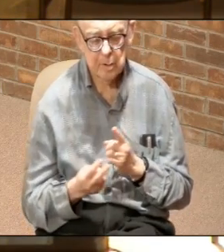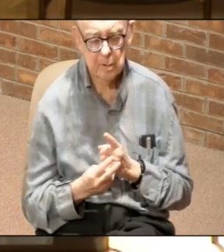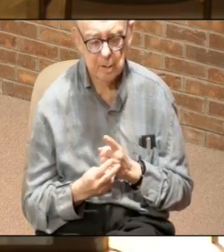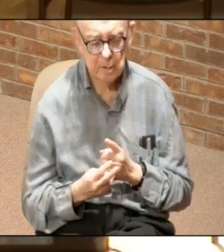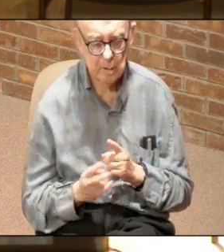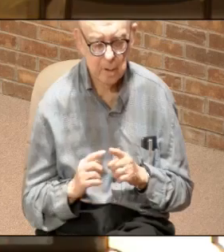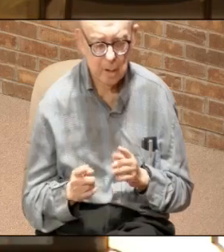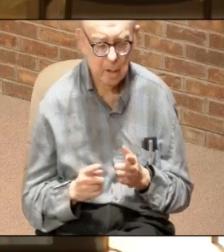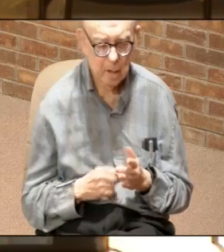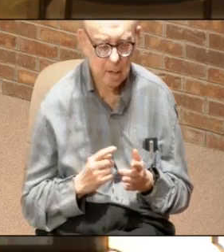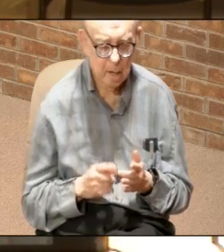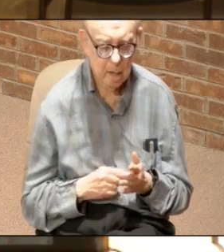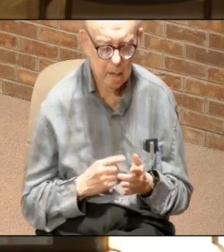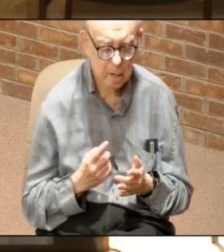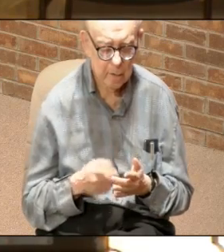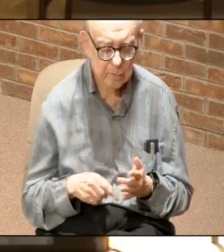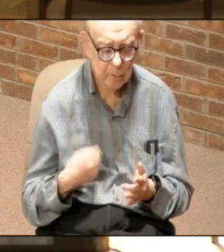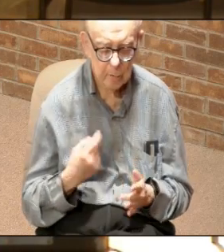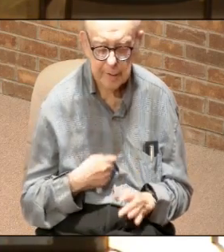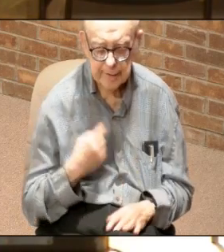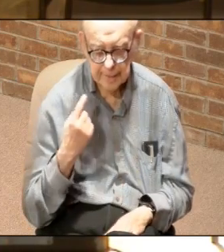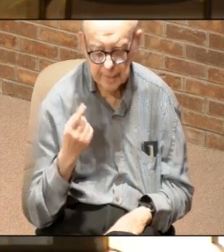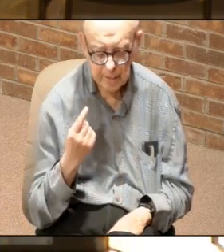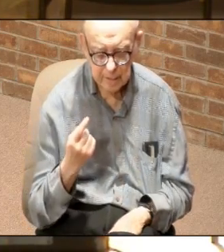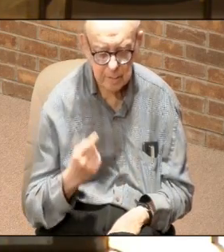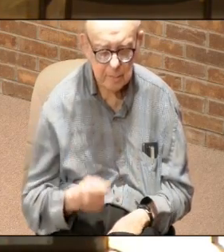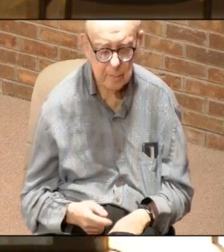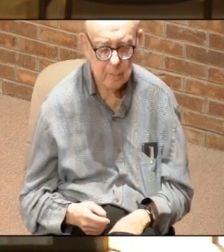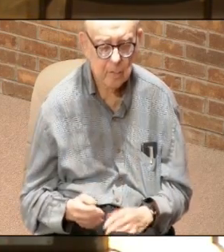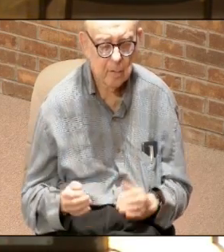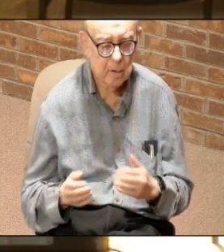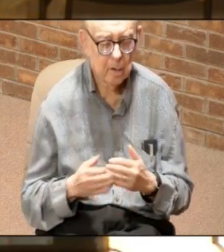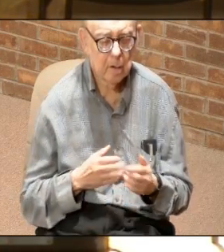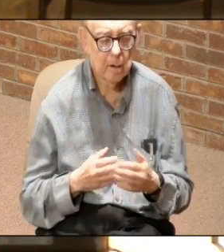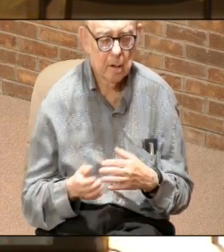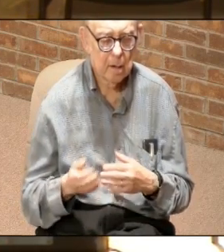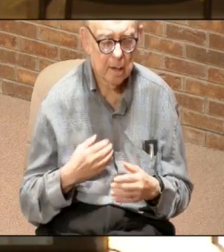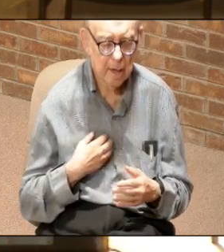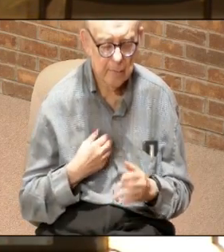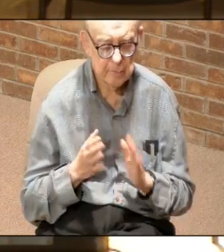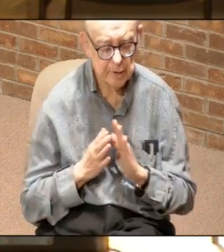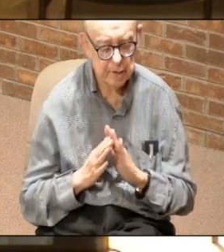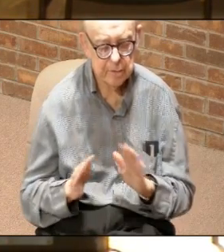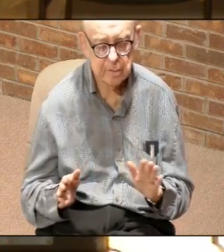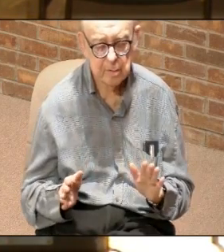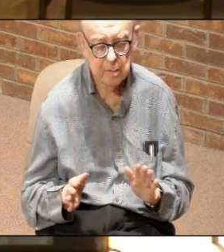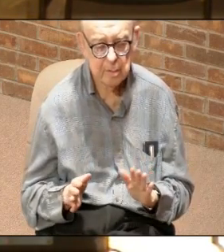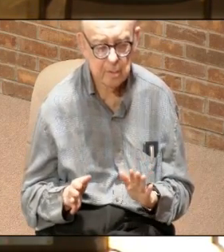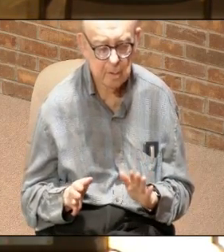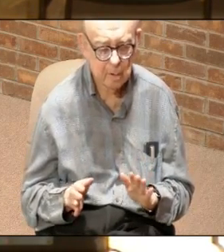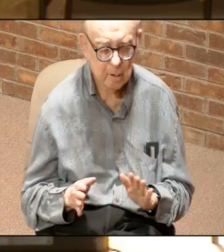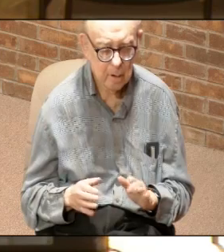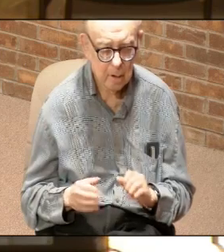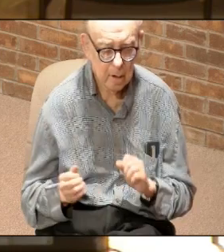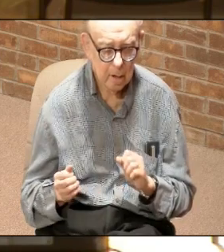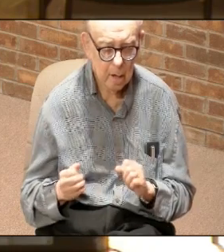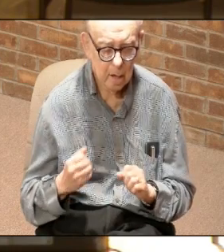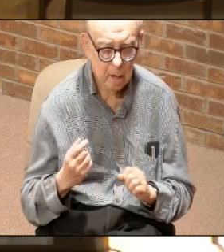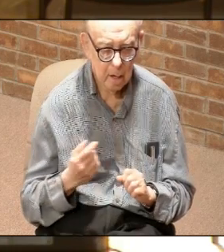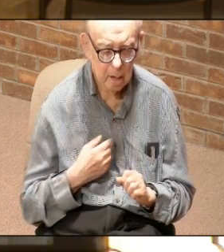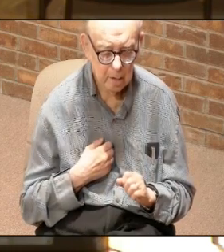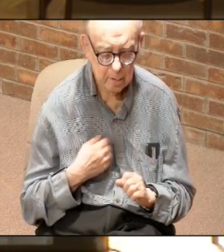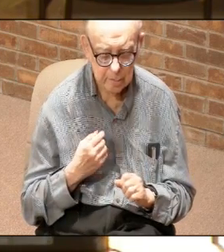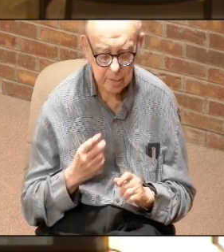But sometimes it's what we think. Even though we have this peace, and it takes us a while